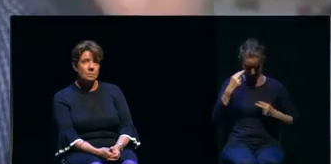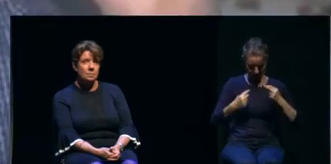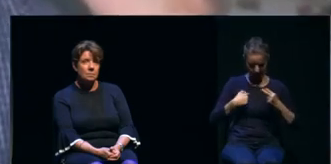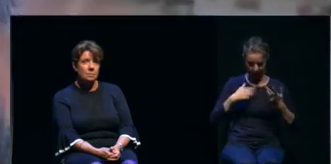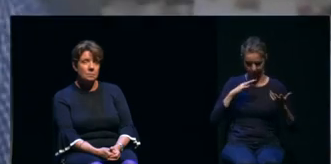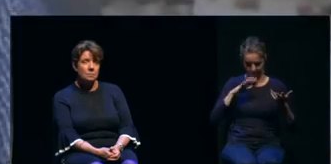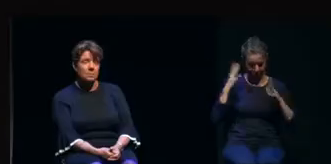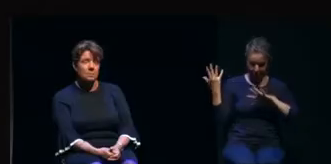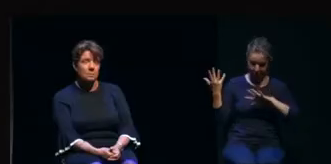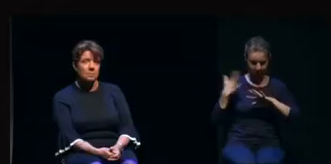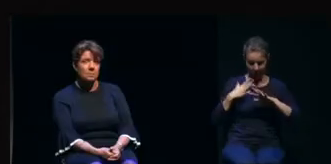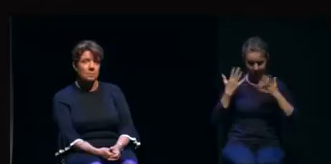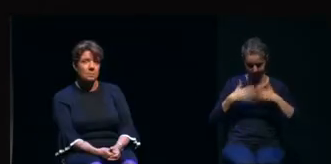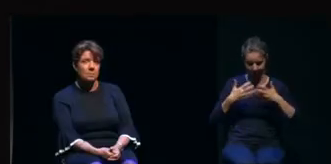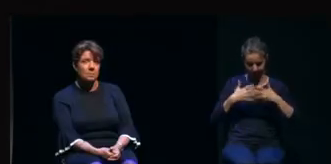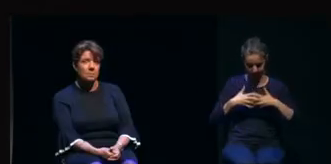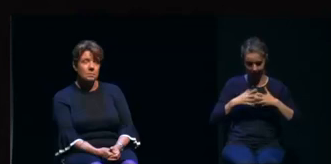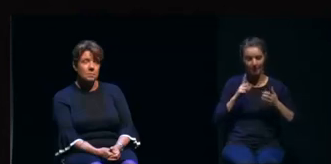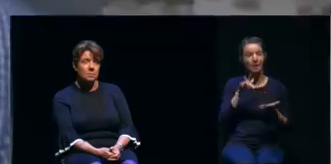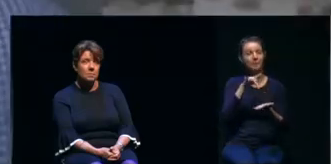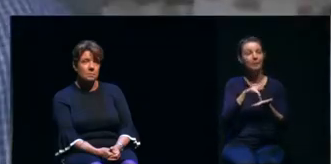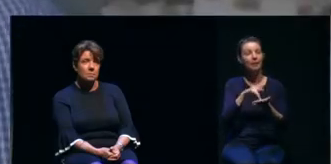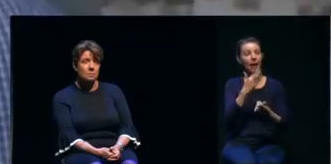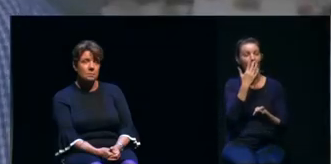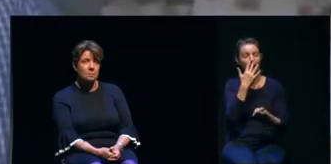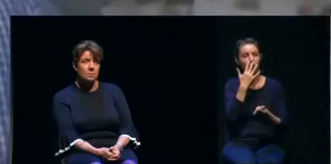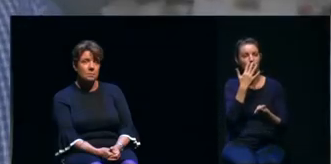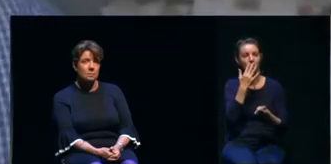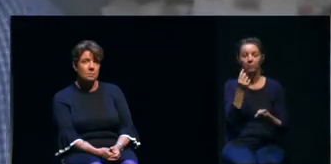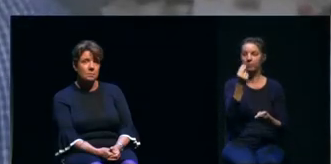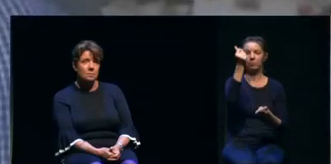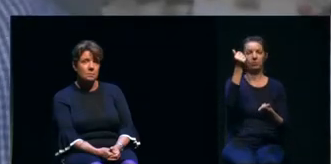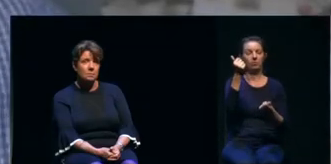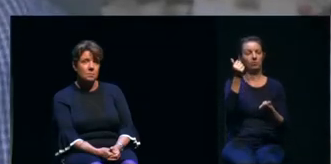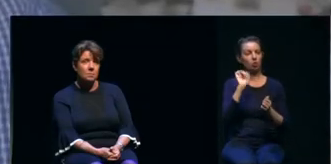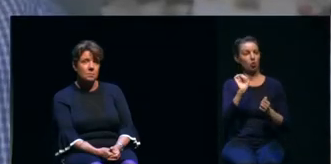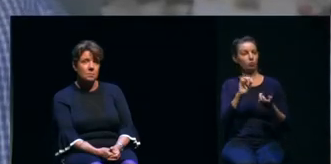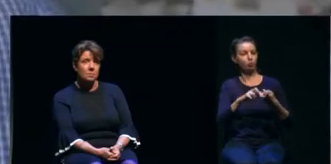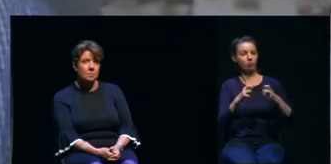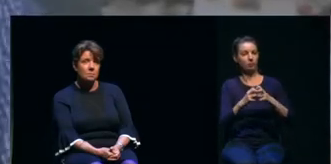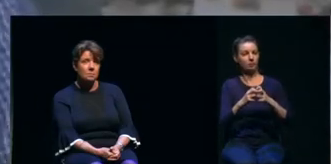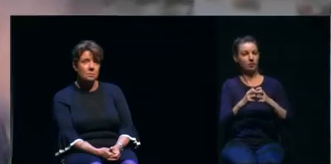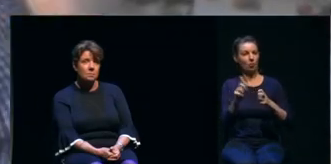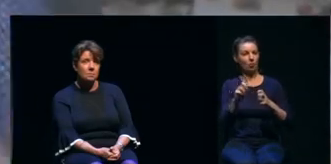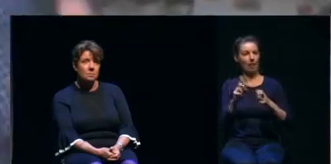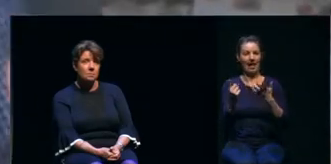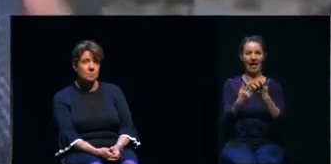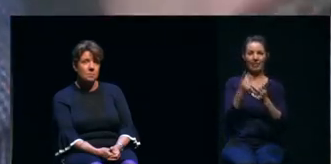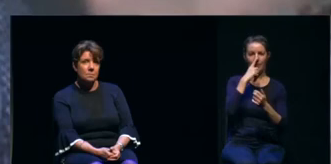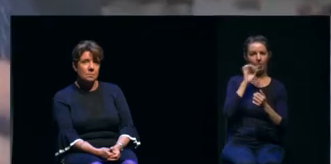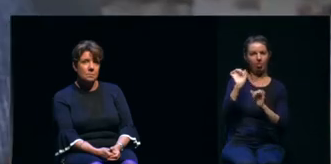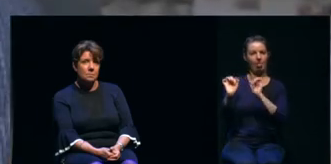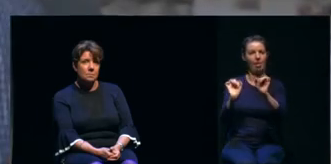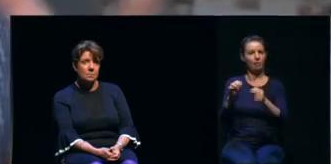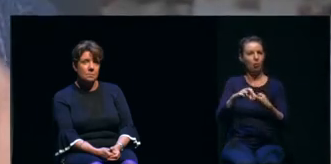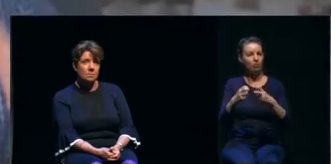like, you've got to figure all this stuff out. In your middle age, suddenly all your problems are other people's problems. Like, you know, it's your children and